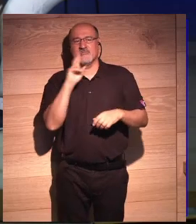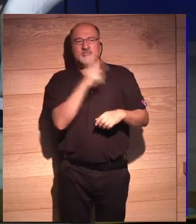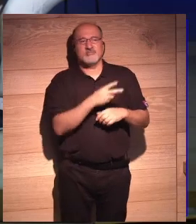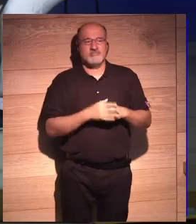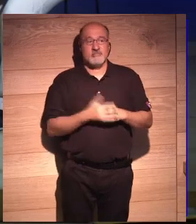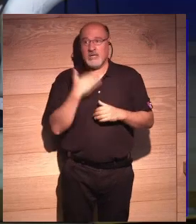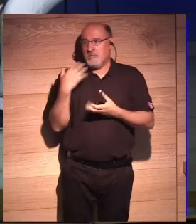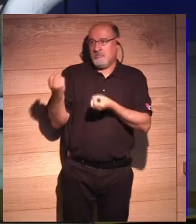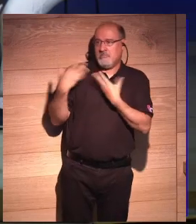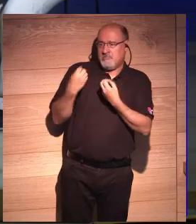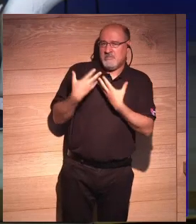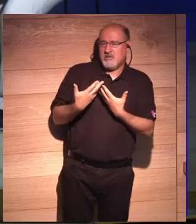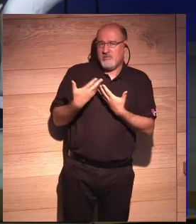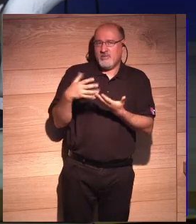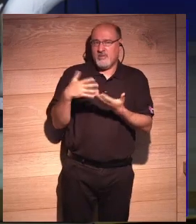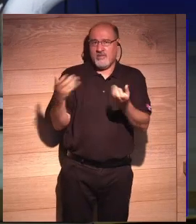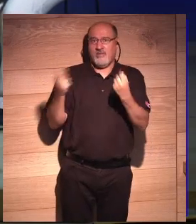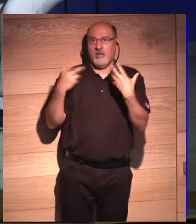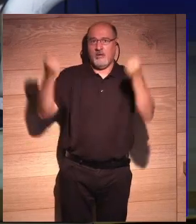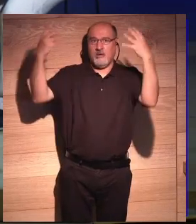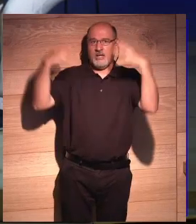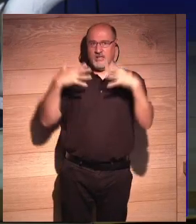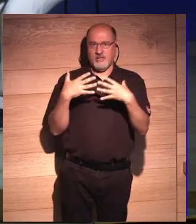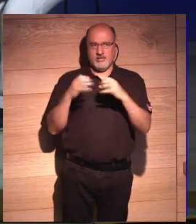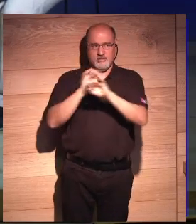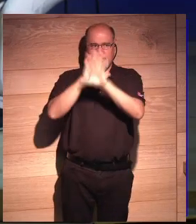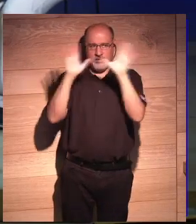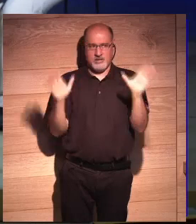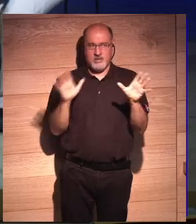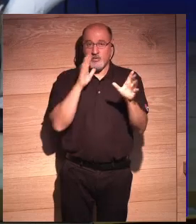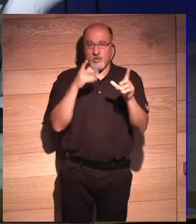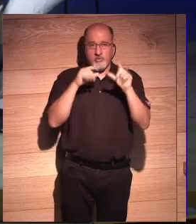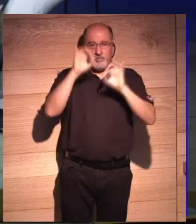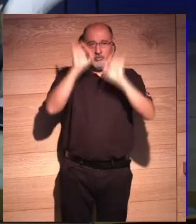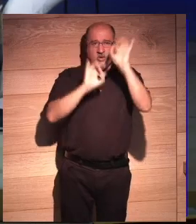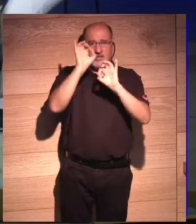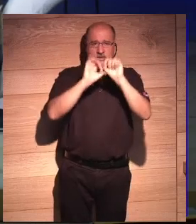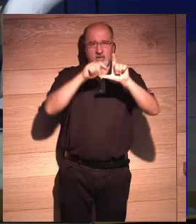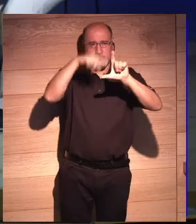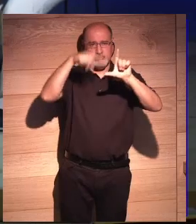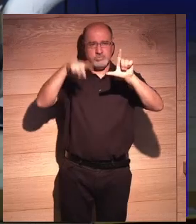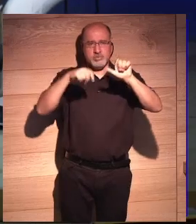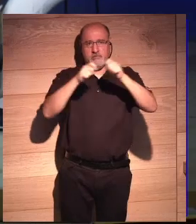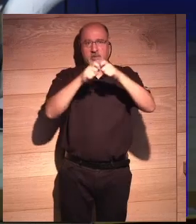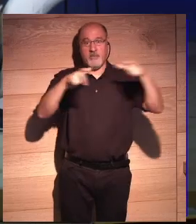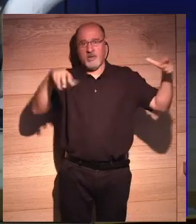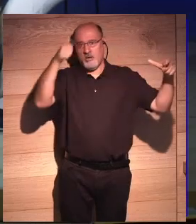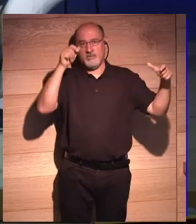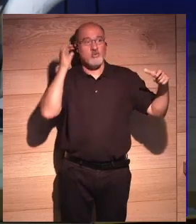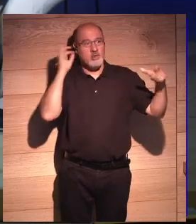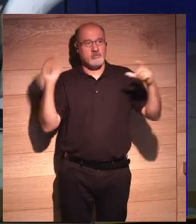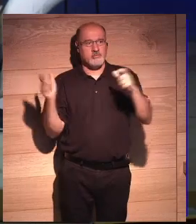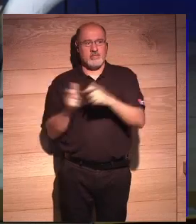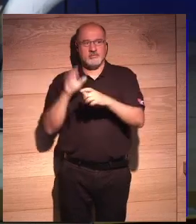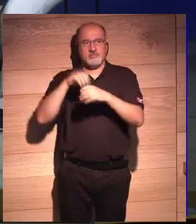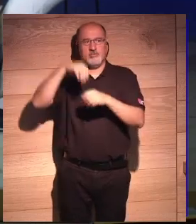special sensitivity for this topic. I don't know if you can shed some light on this, because when we look at those figures, it is really amazing and surprising, because they are